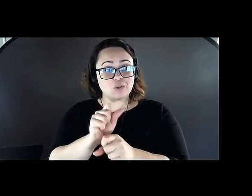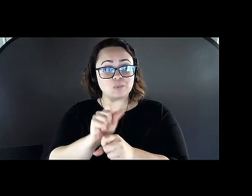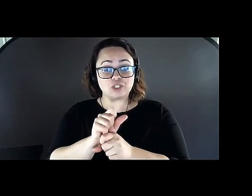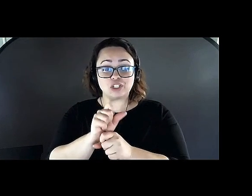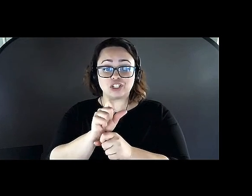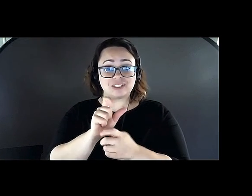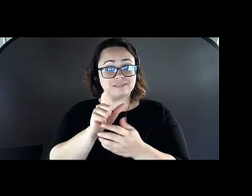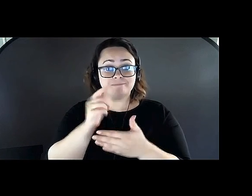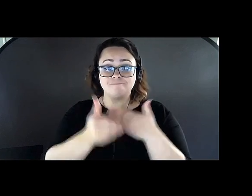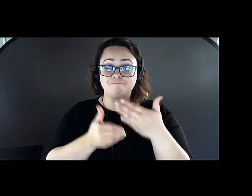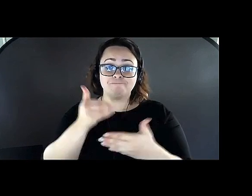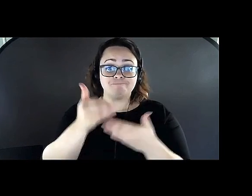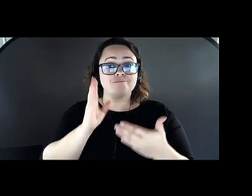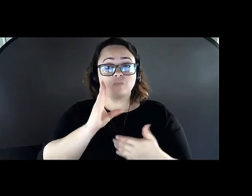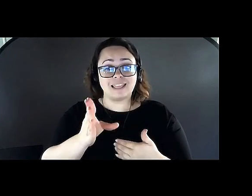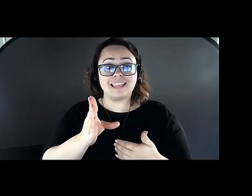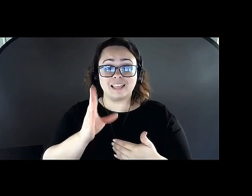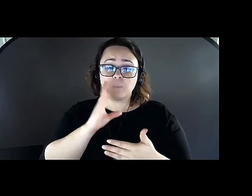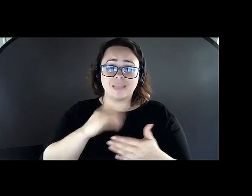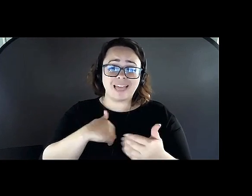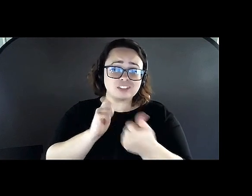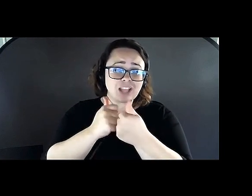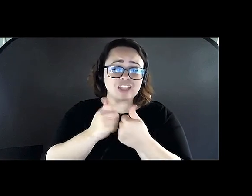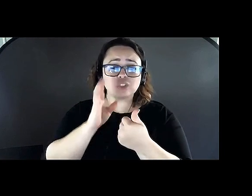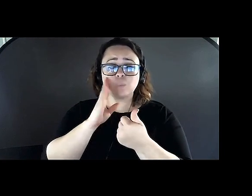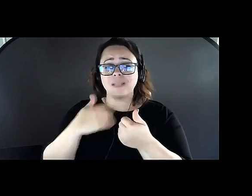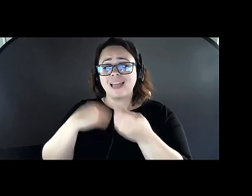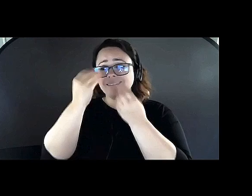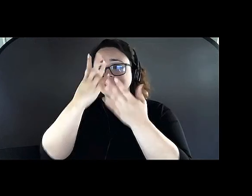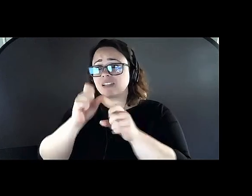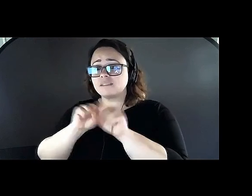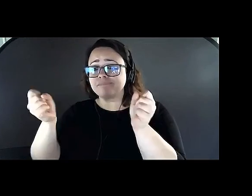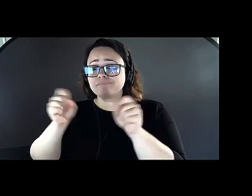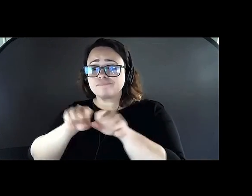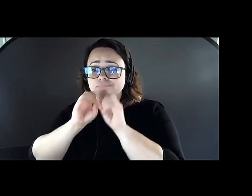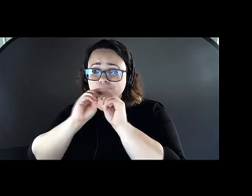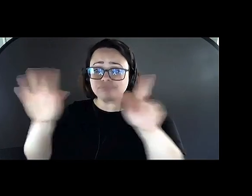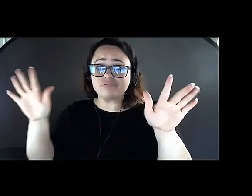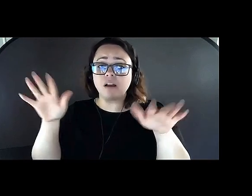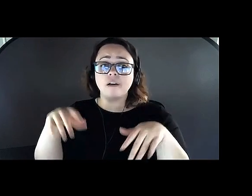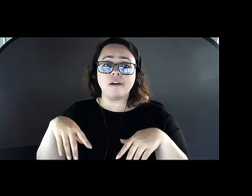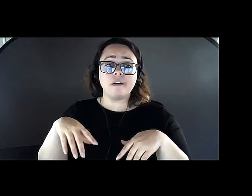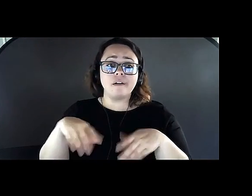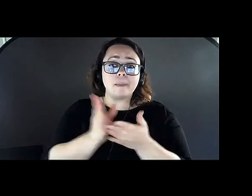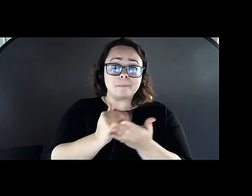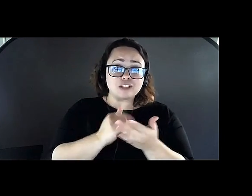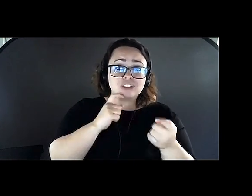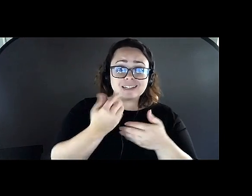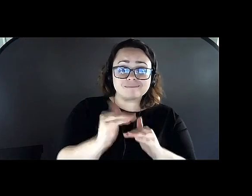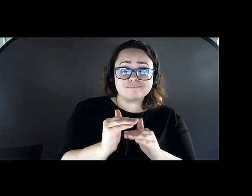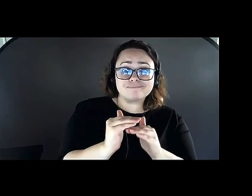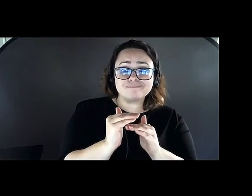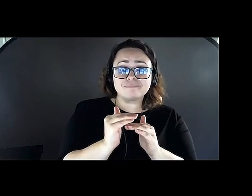in front of us. There will be challenges, there will be breaches, there will be constraints, budget constraints.